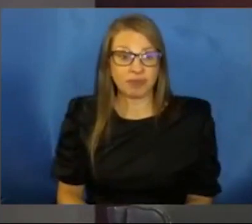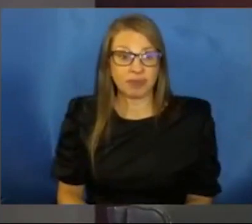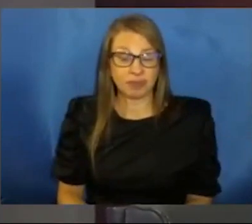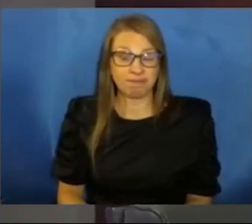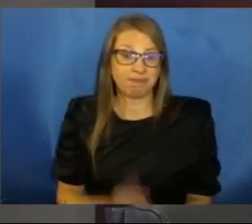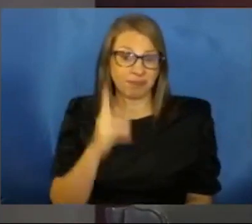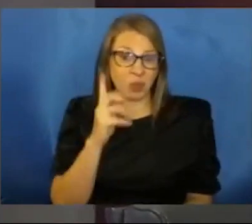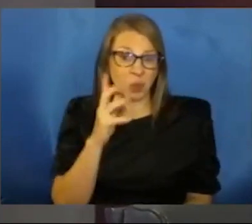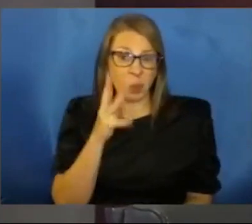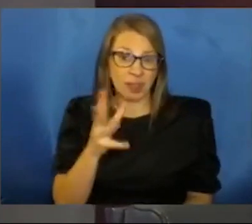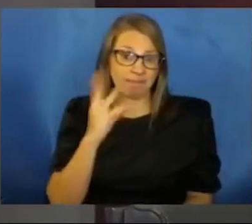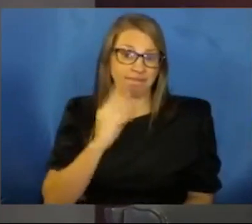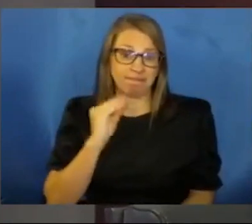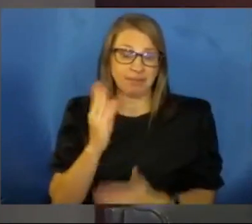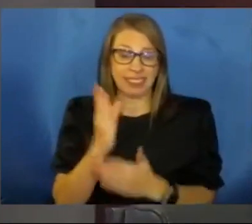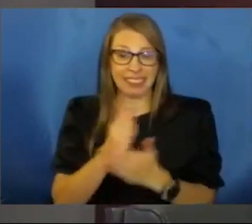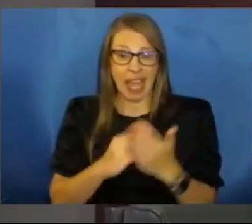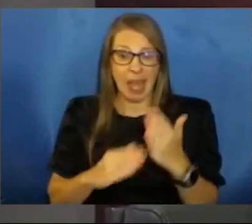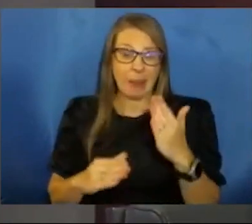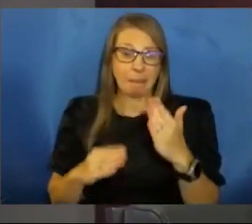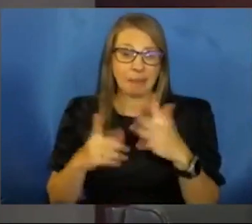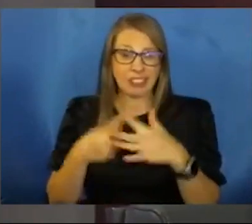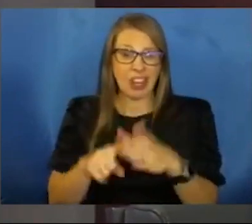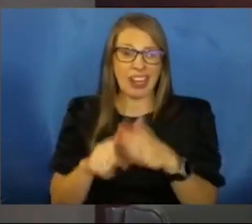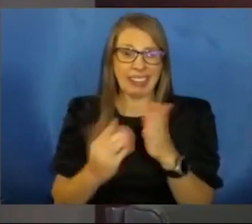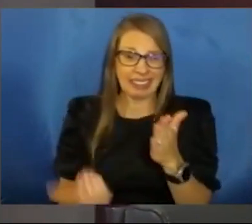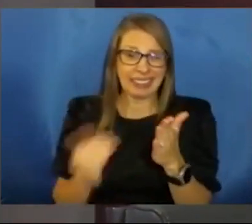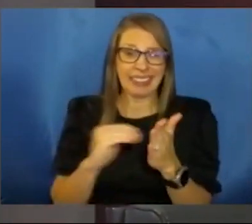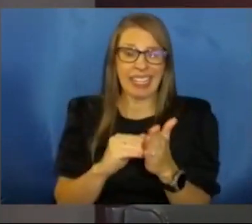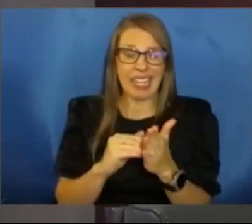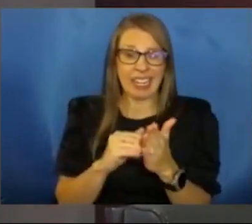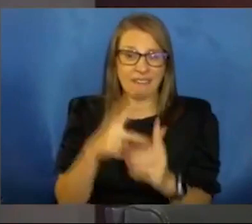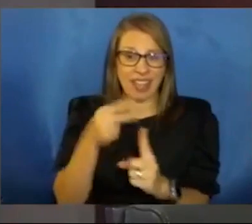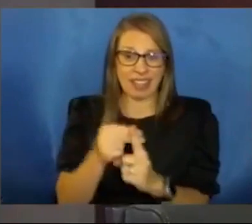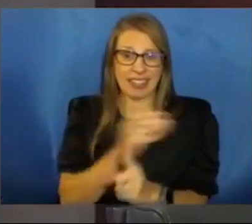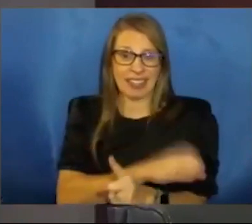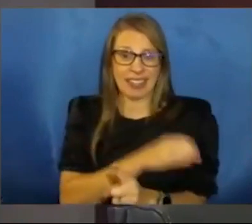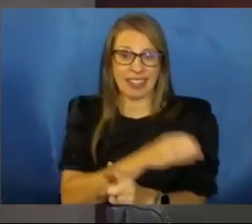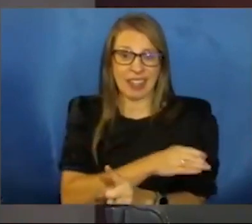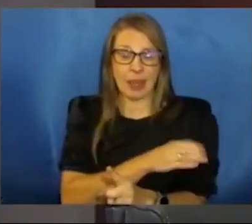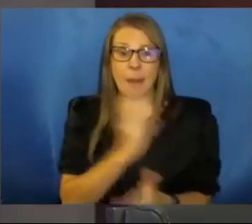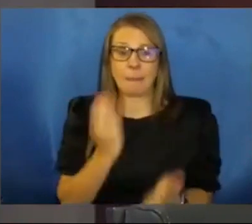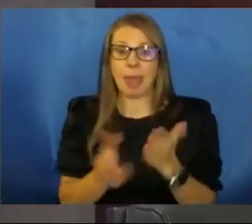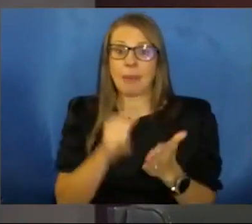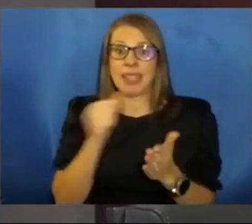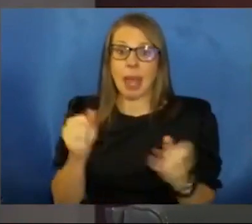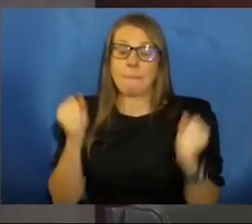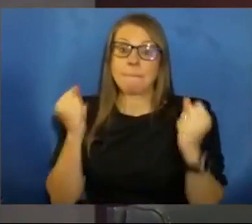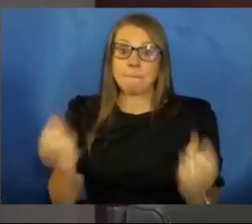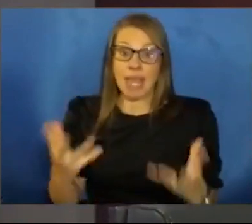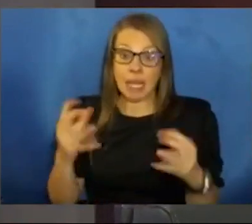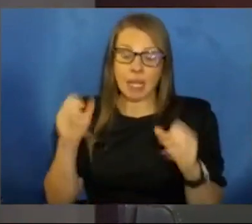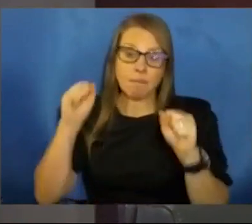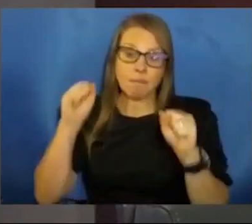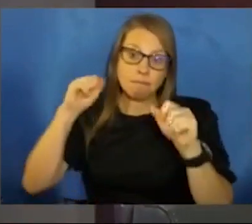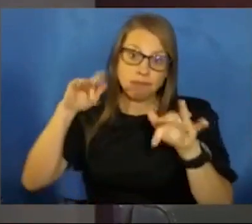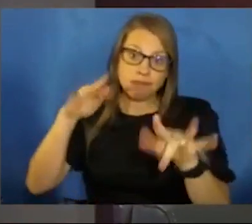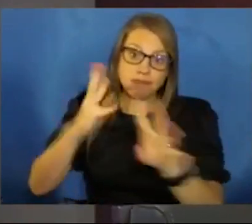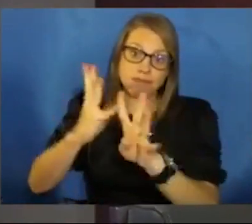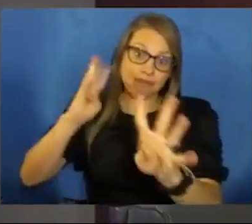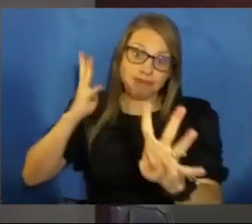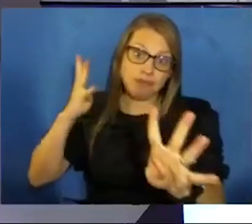vaccine clinics like we had before. We know there's going to be a need as additional boosters are out there, so we will.